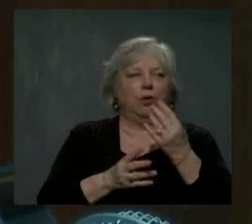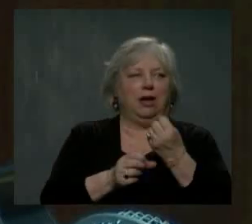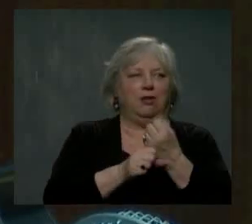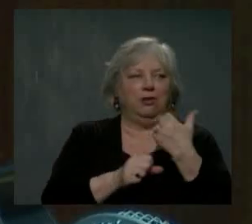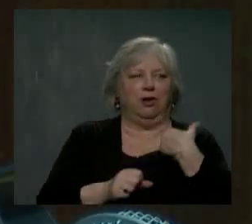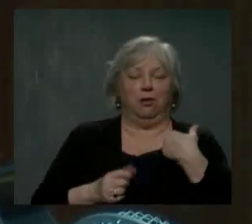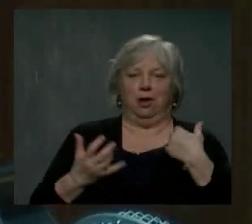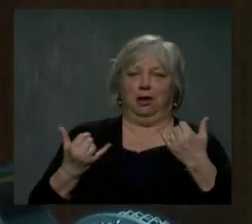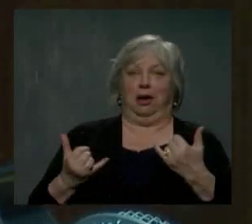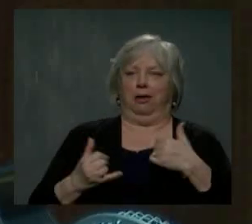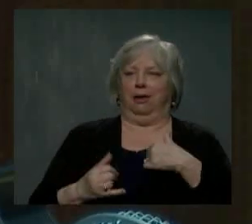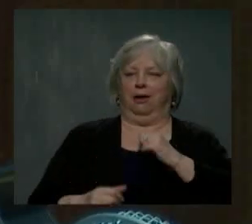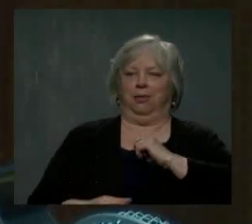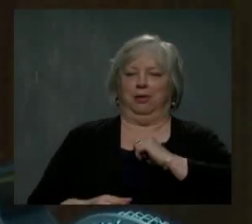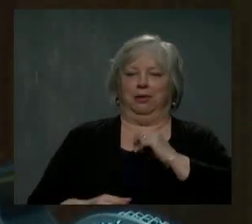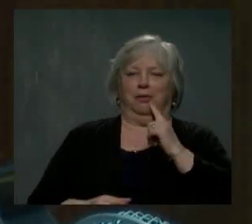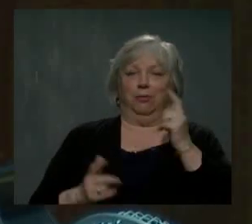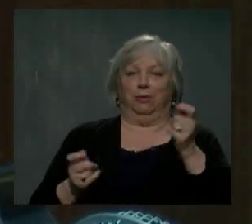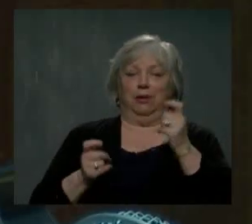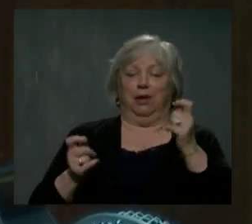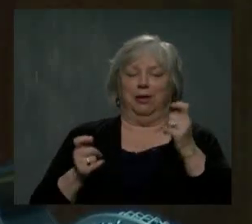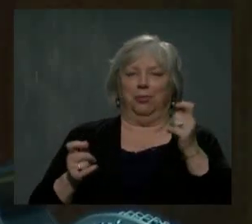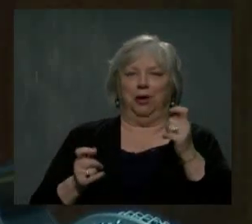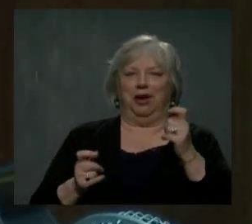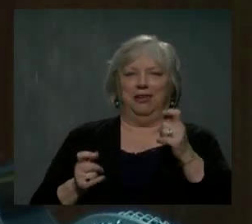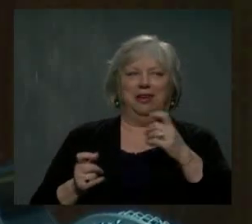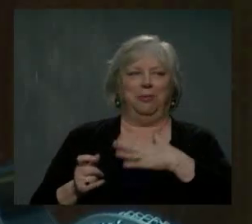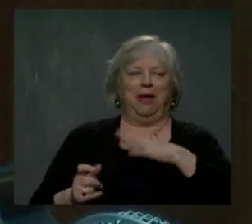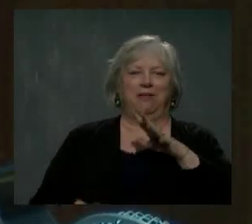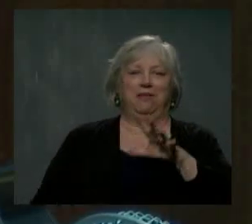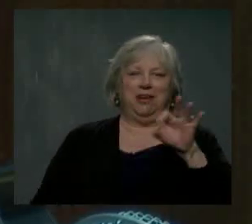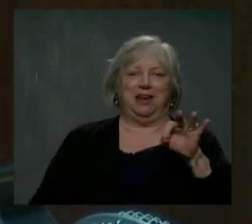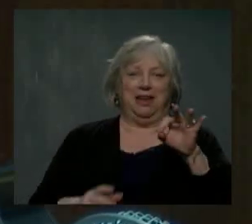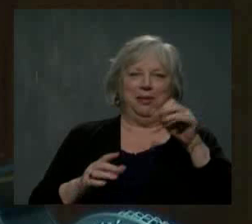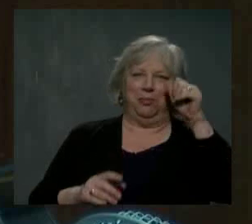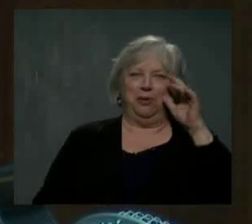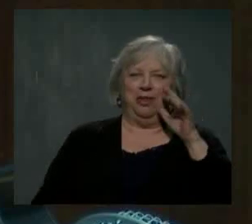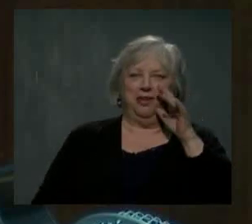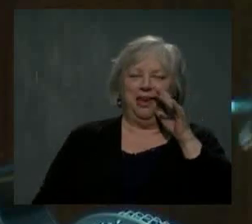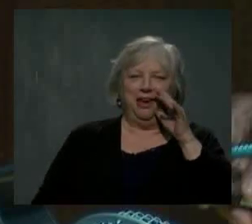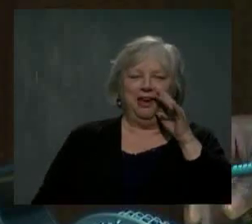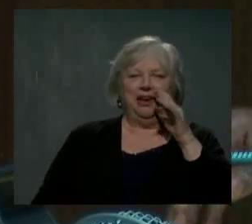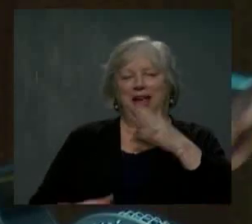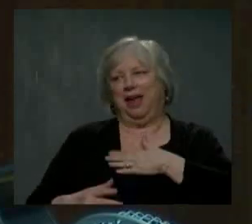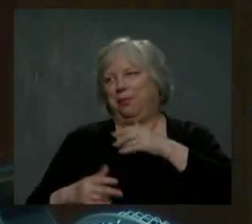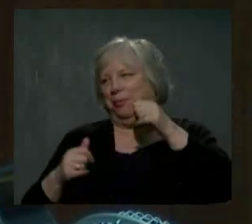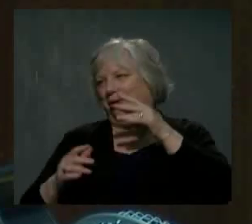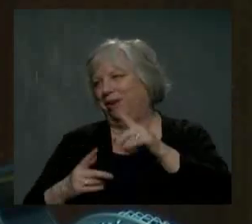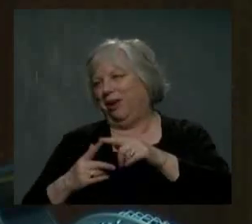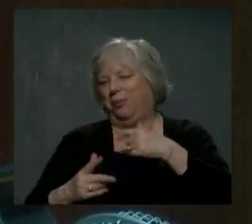my 59th birthday next month on July the 10th, thank you very much. Happy birthday to me.